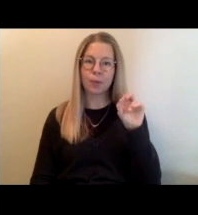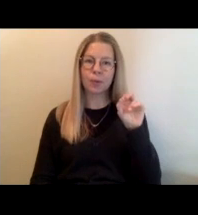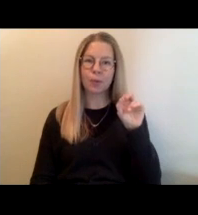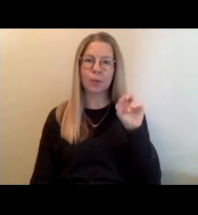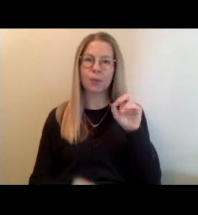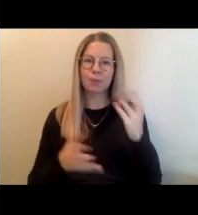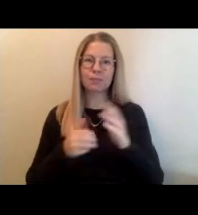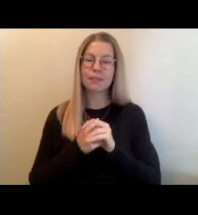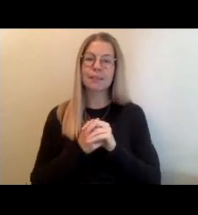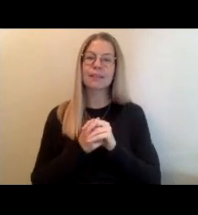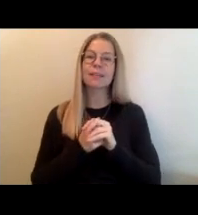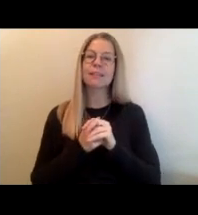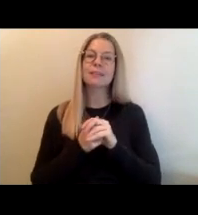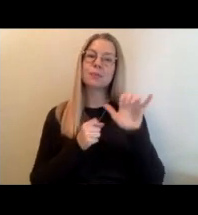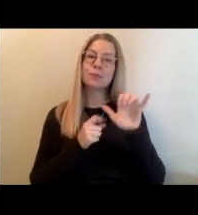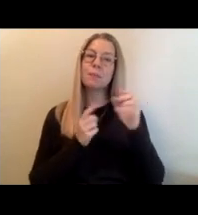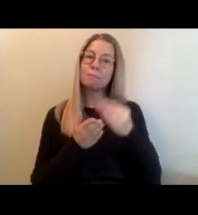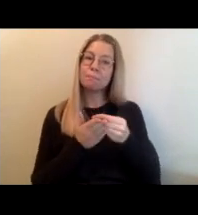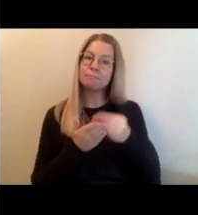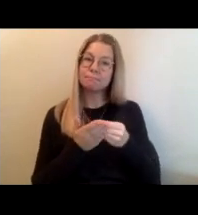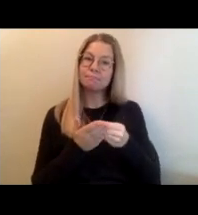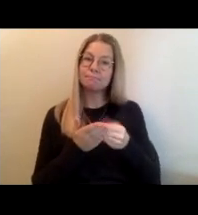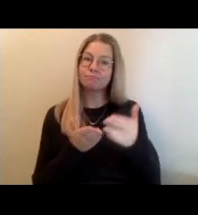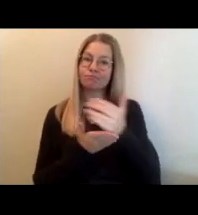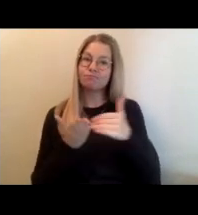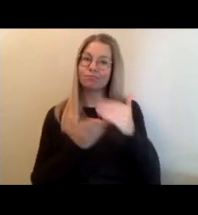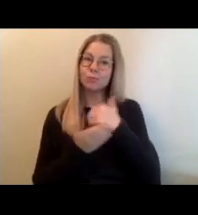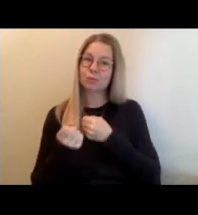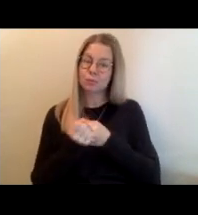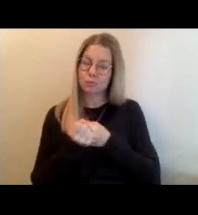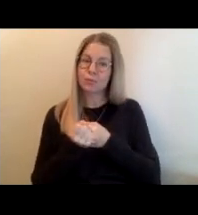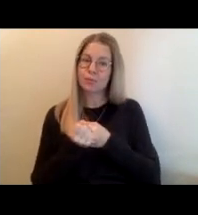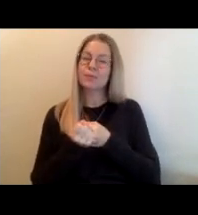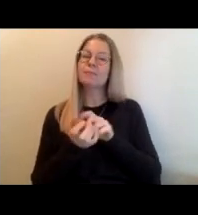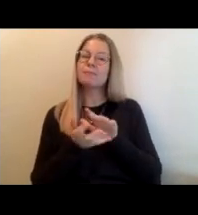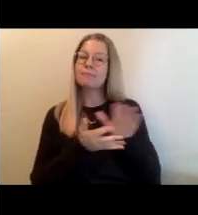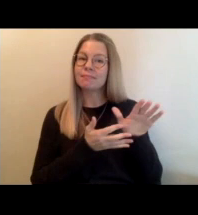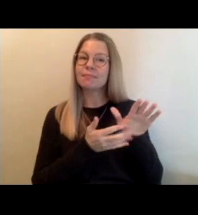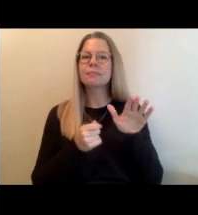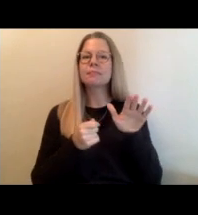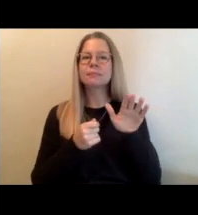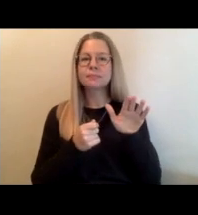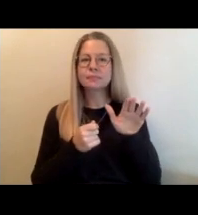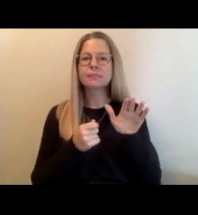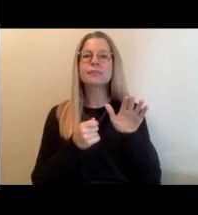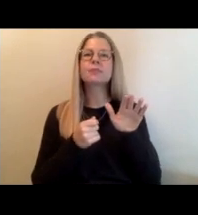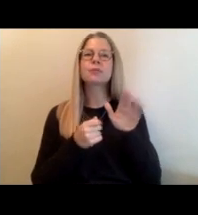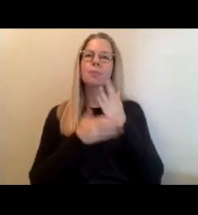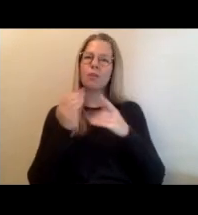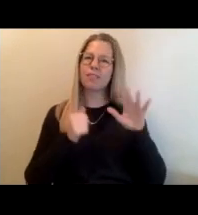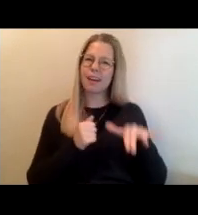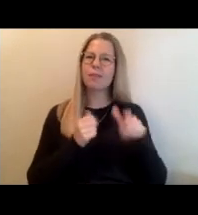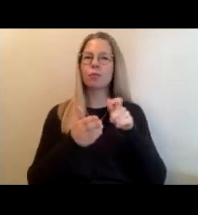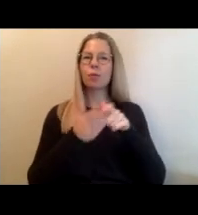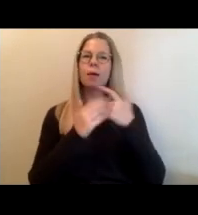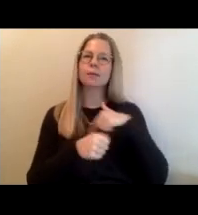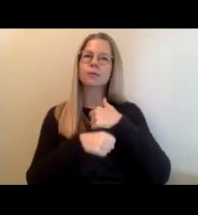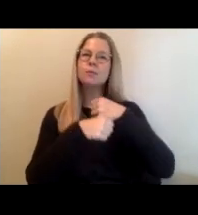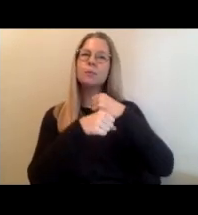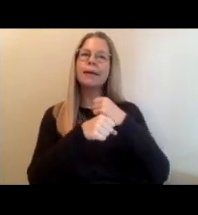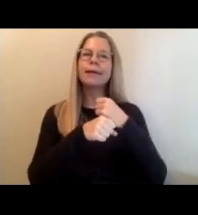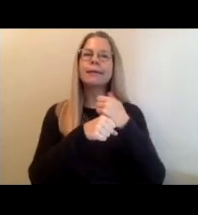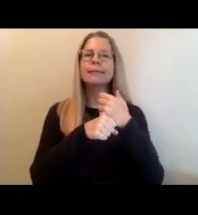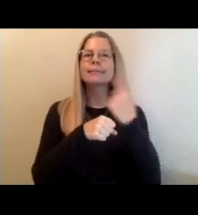out how to keep people informed. My little card for doing that was the one on the left. I liked